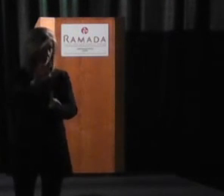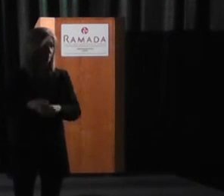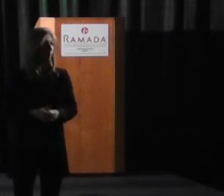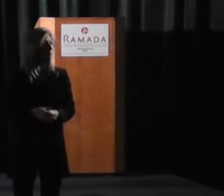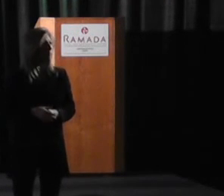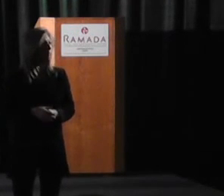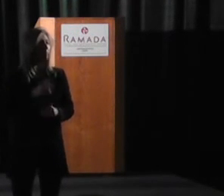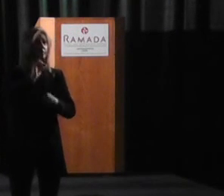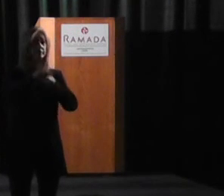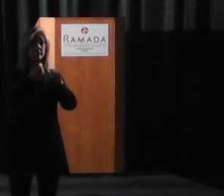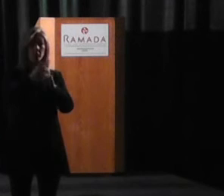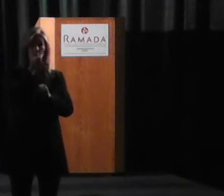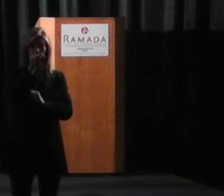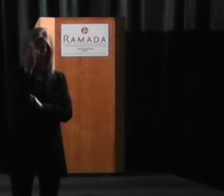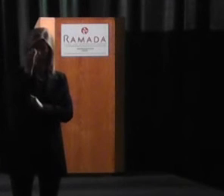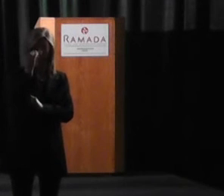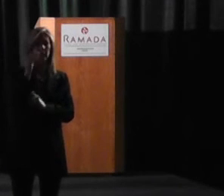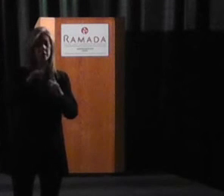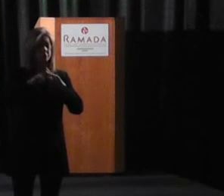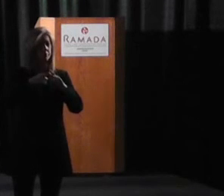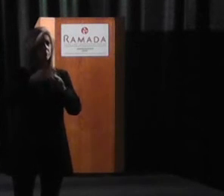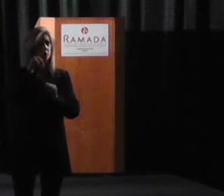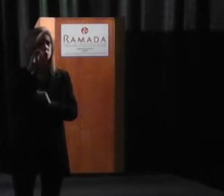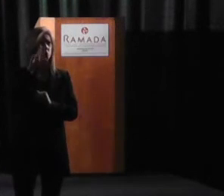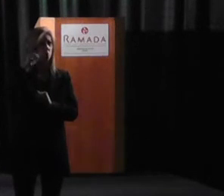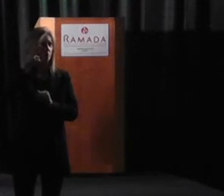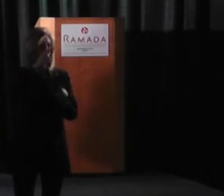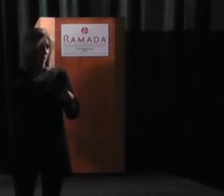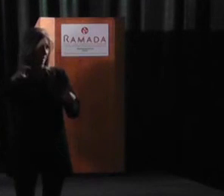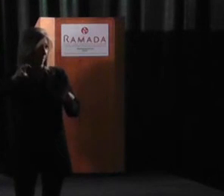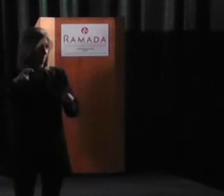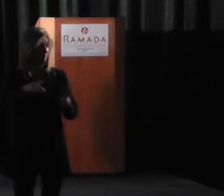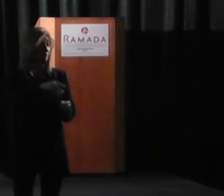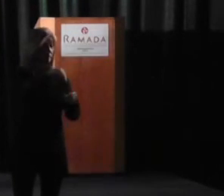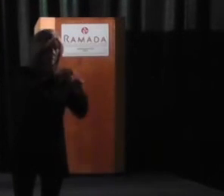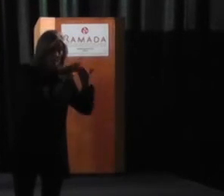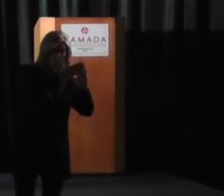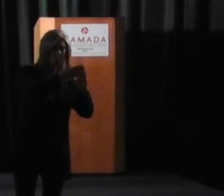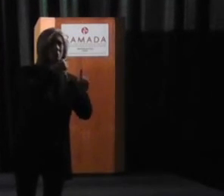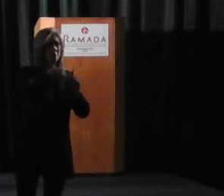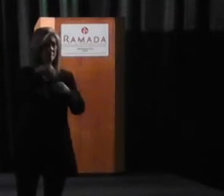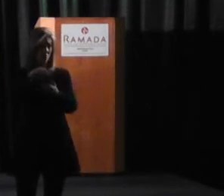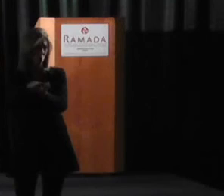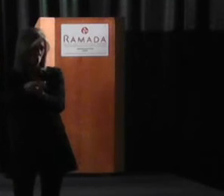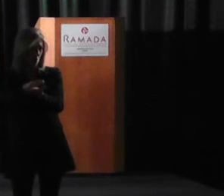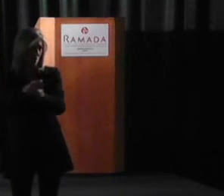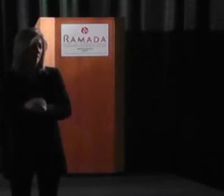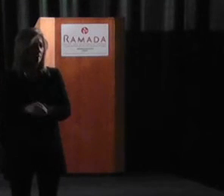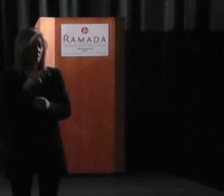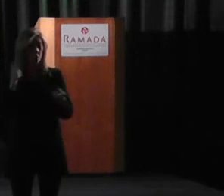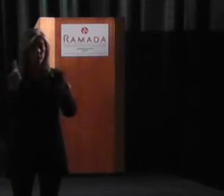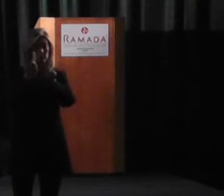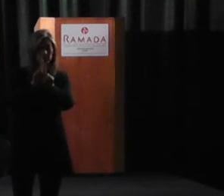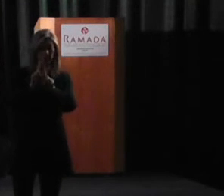2013 marked the start of youth transition. Not only do we help youth in the community, but also in schools. Working alongside a workout buddy,